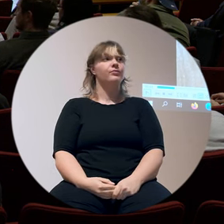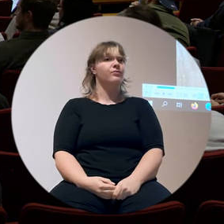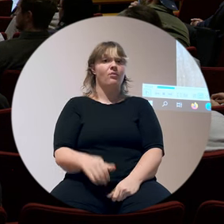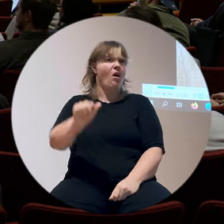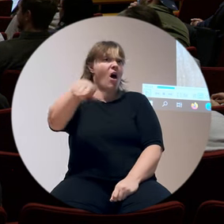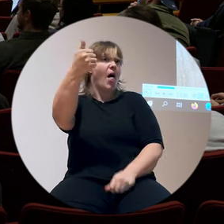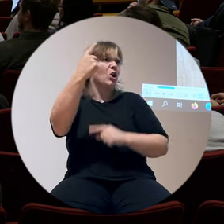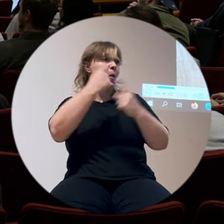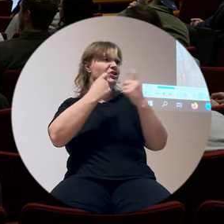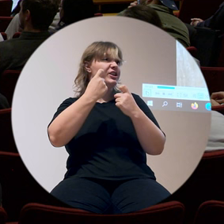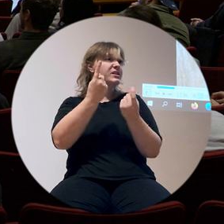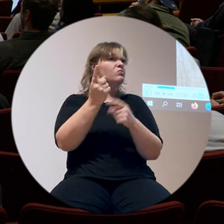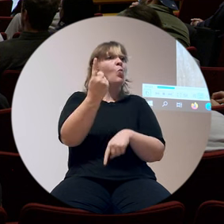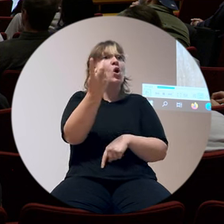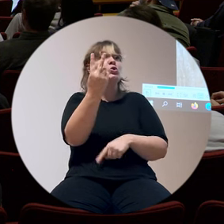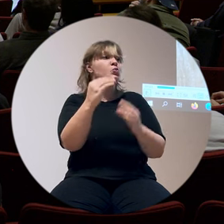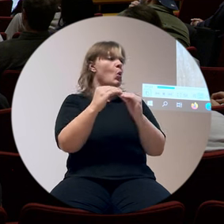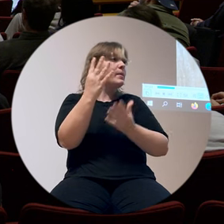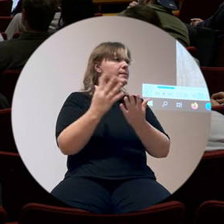Any questions? Time for one or two more?